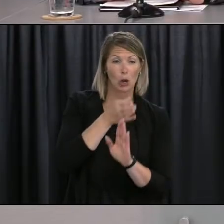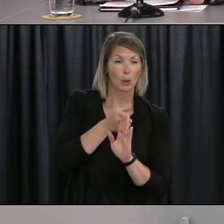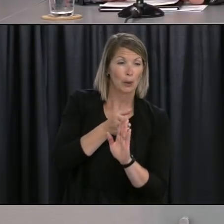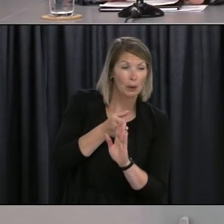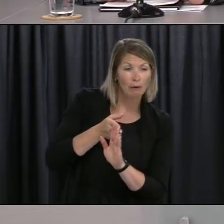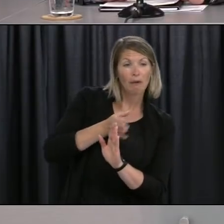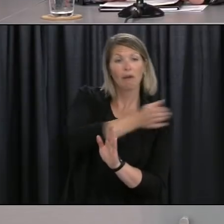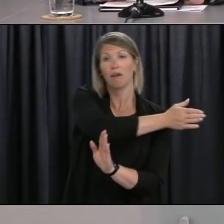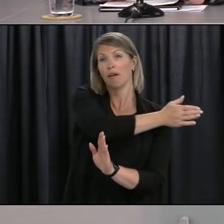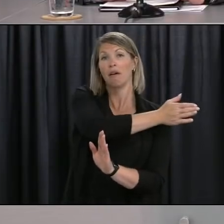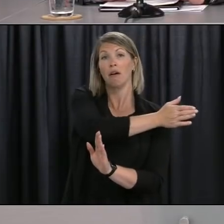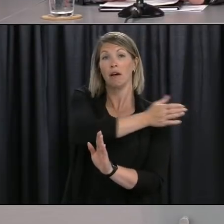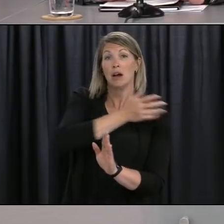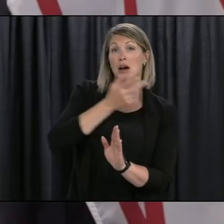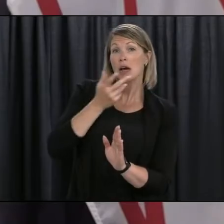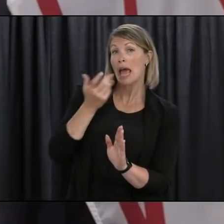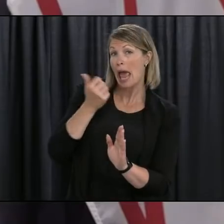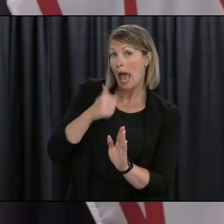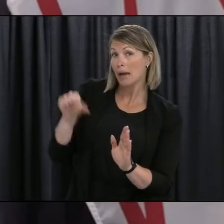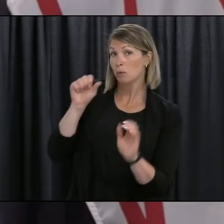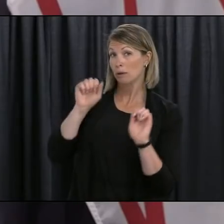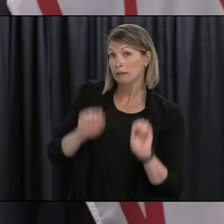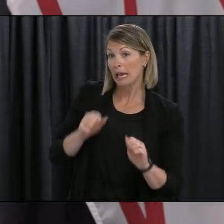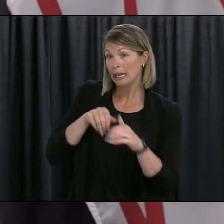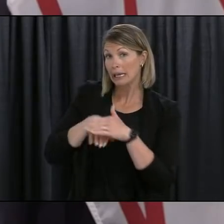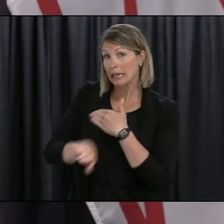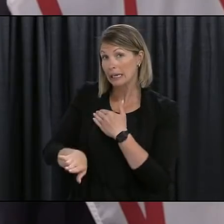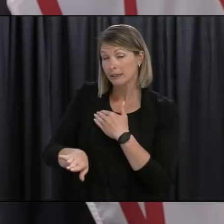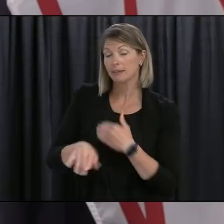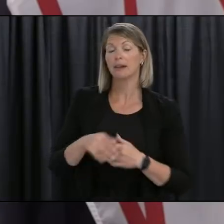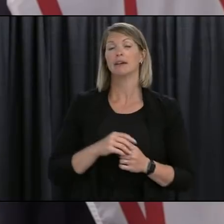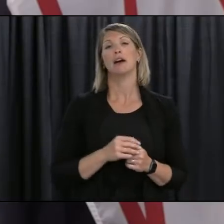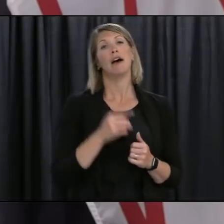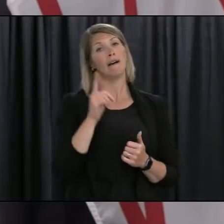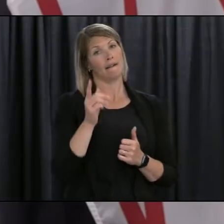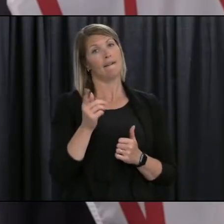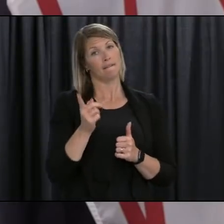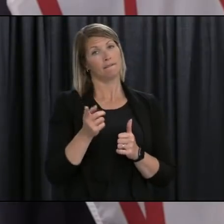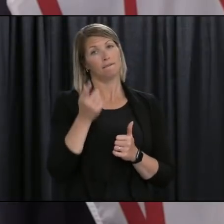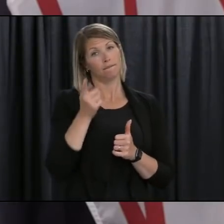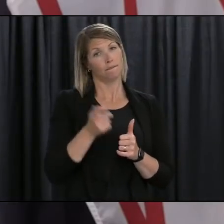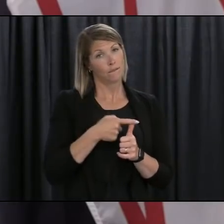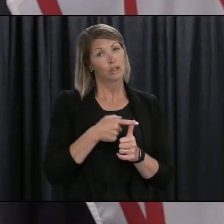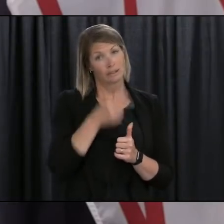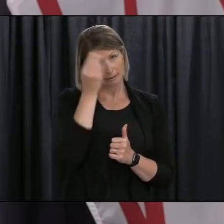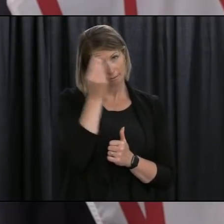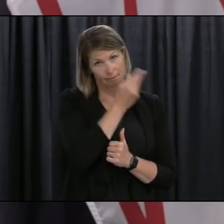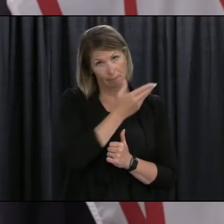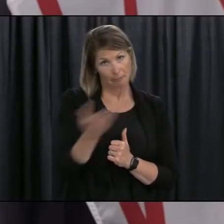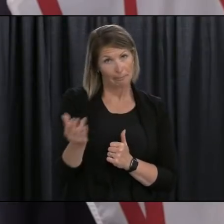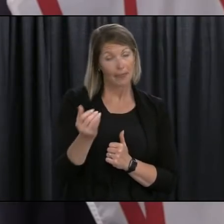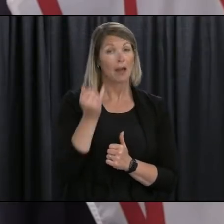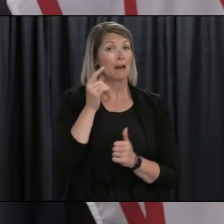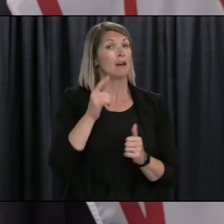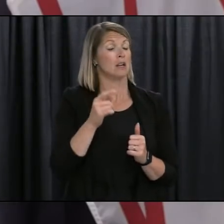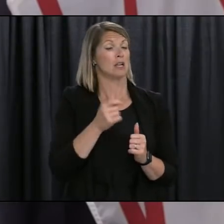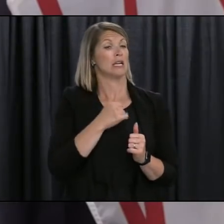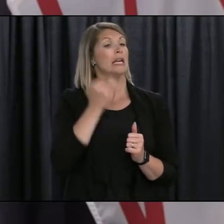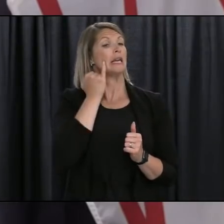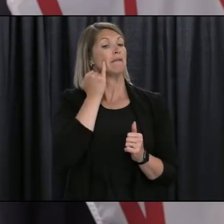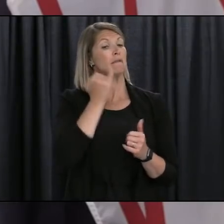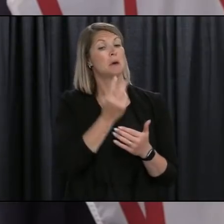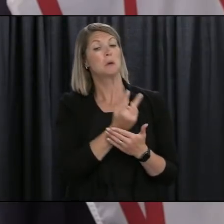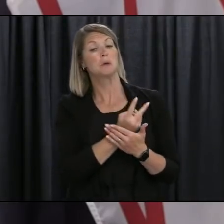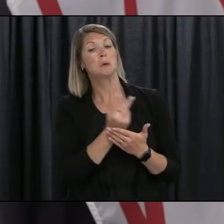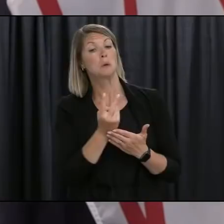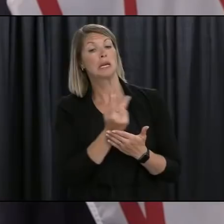still a lot of cases there? Yeah, so first and foremost, July 17th would be a number if we have success and the results,